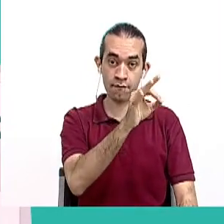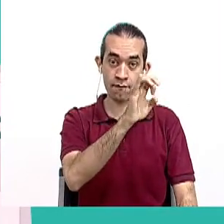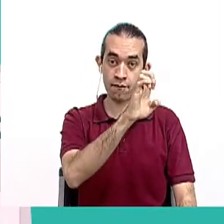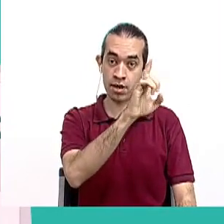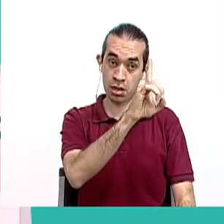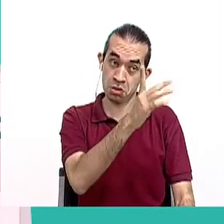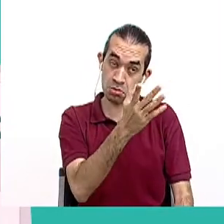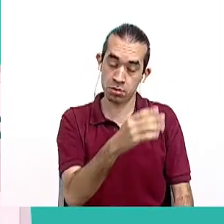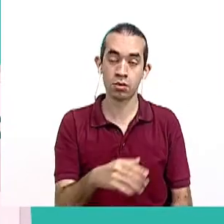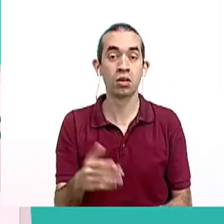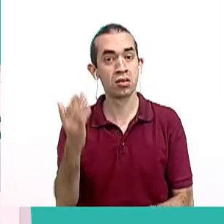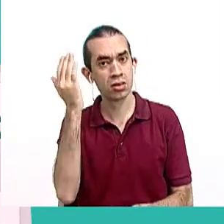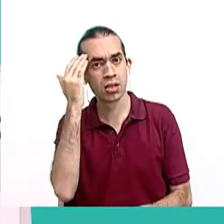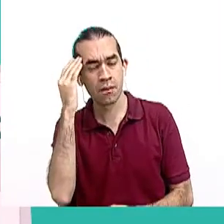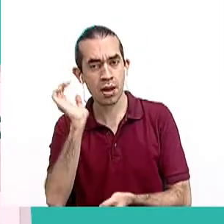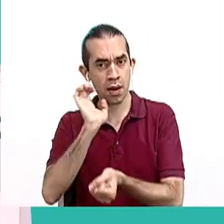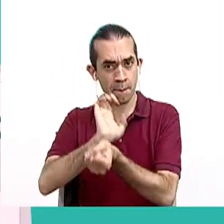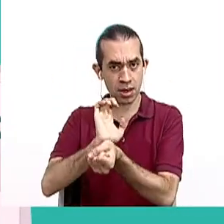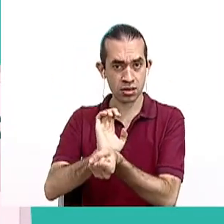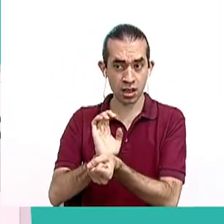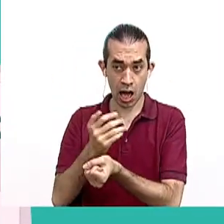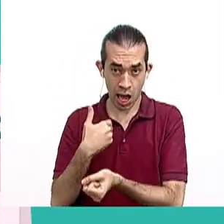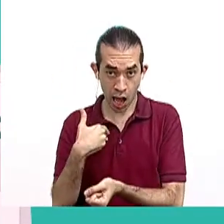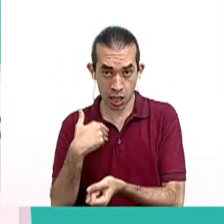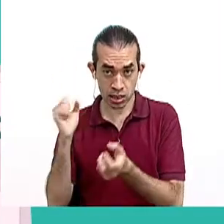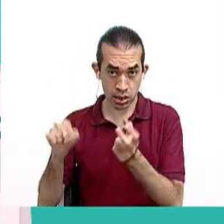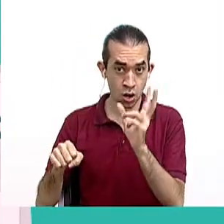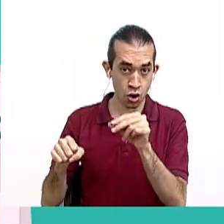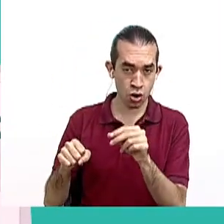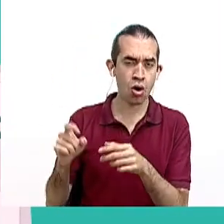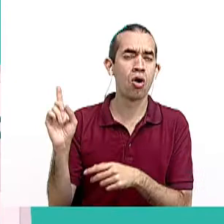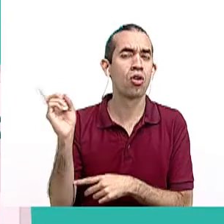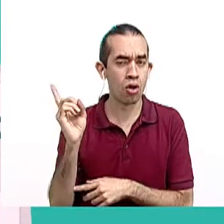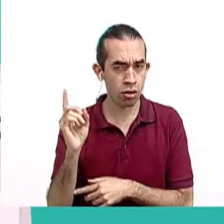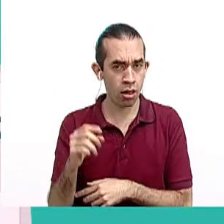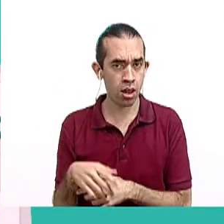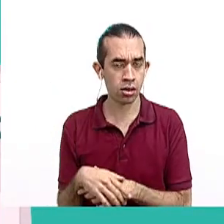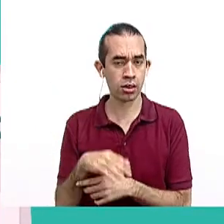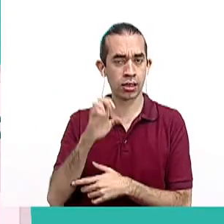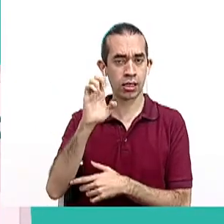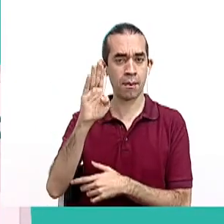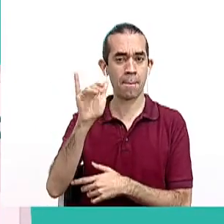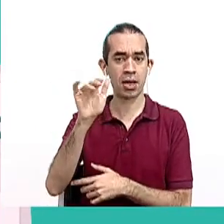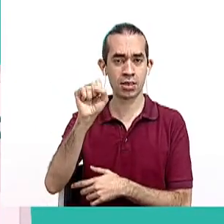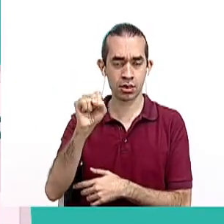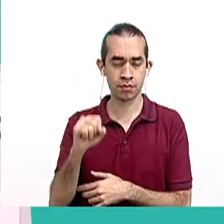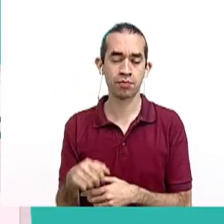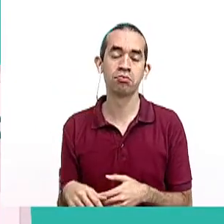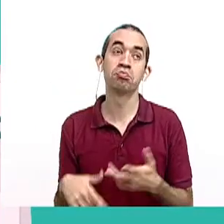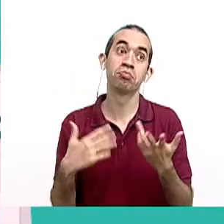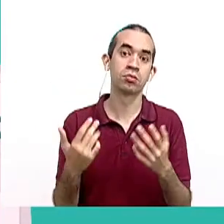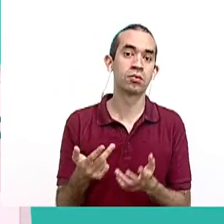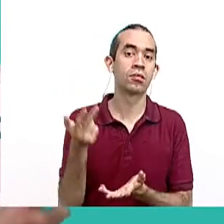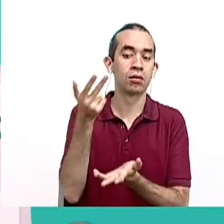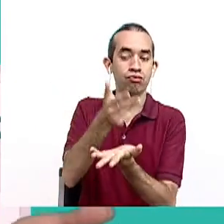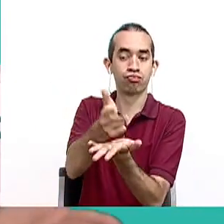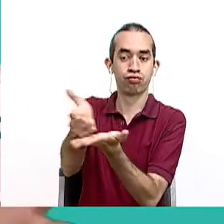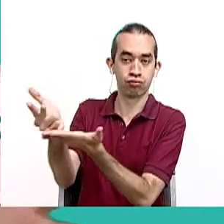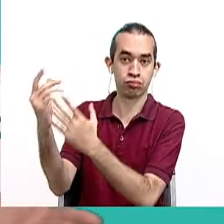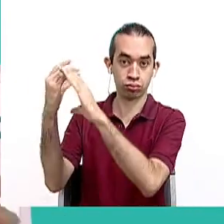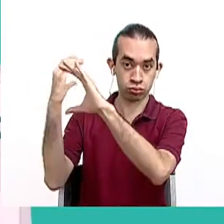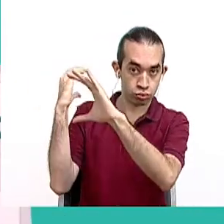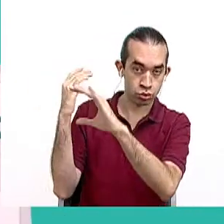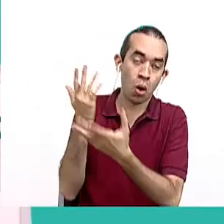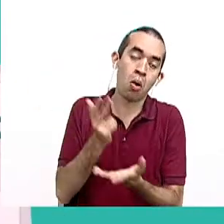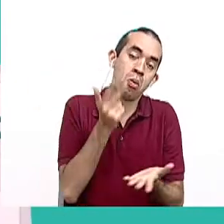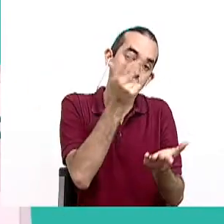is? Or is there a device near you? Where is the bus station or the bus